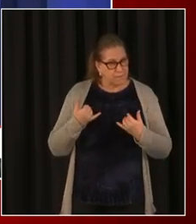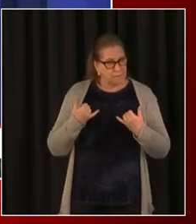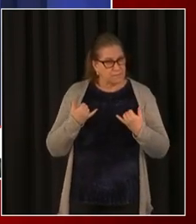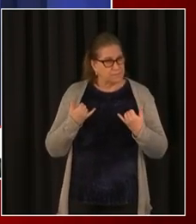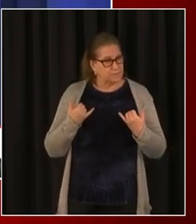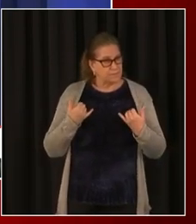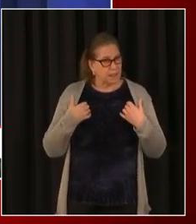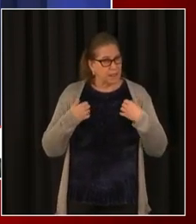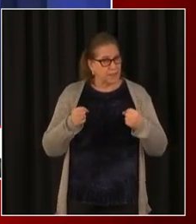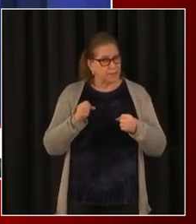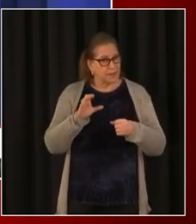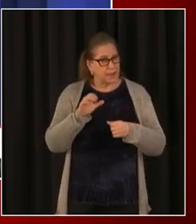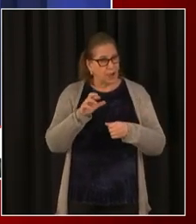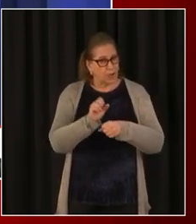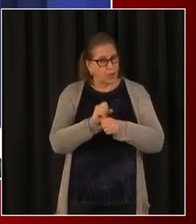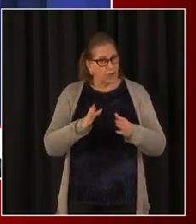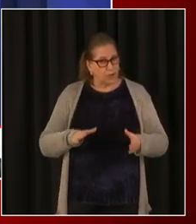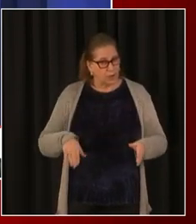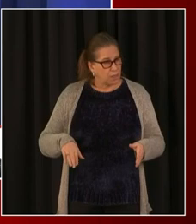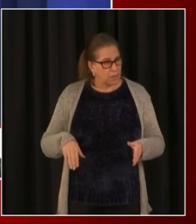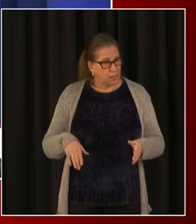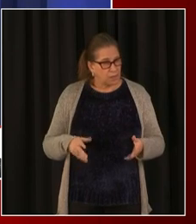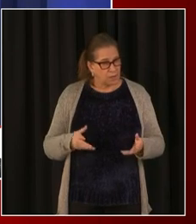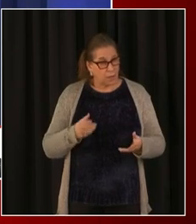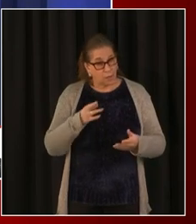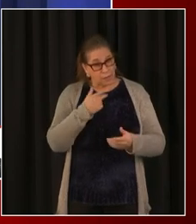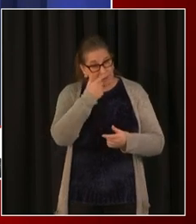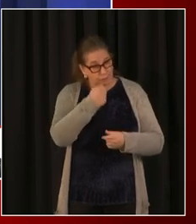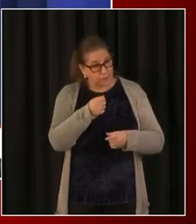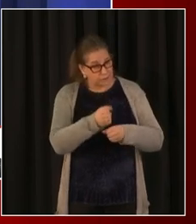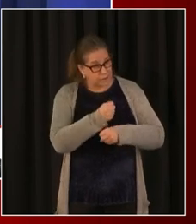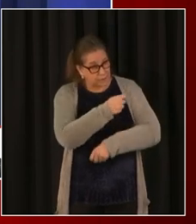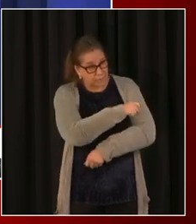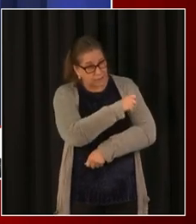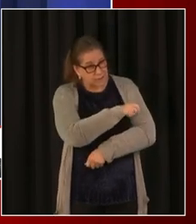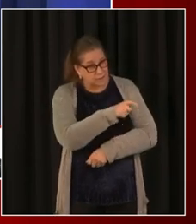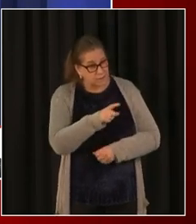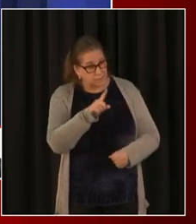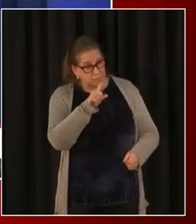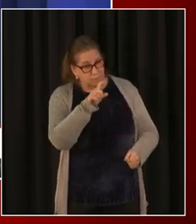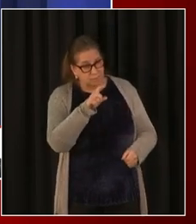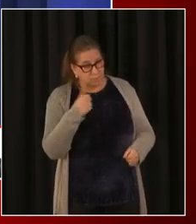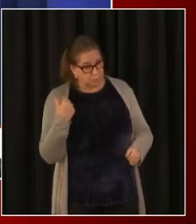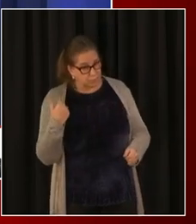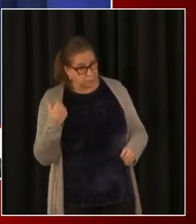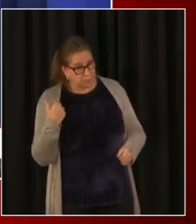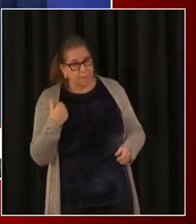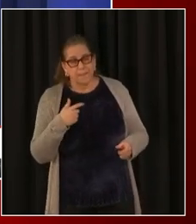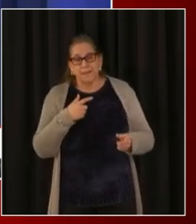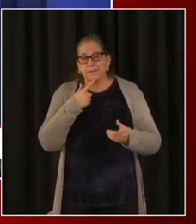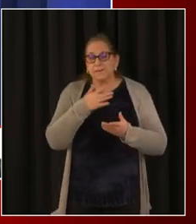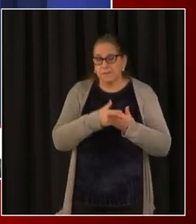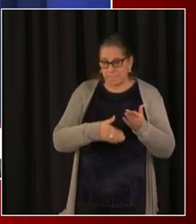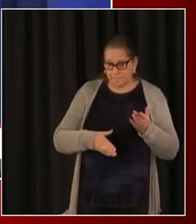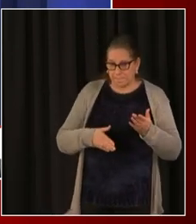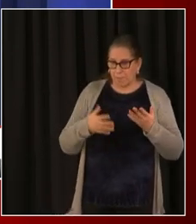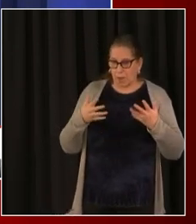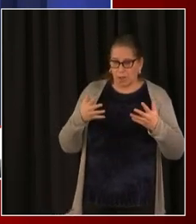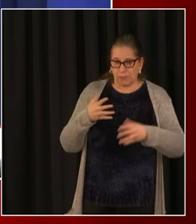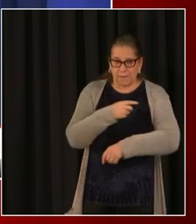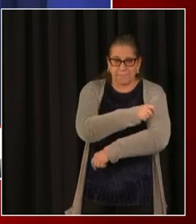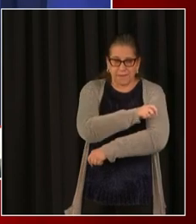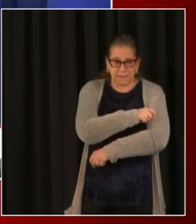have not expressed interest in getting the vaccine right away? Well, some of them may have been vaccinated as